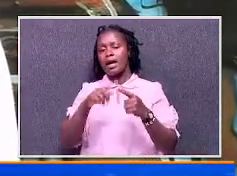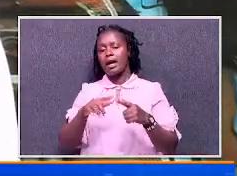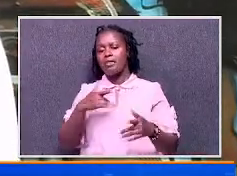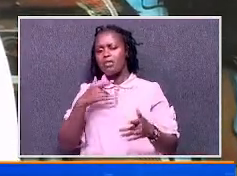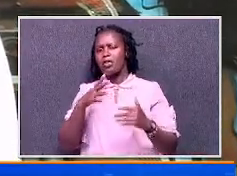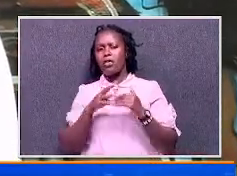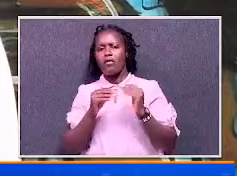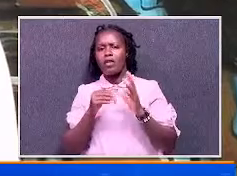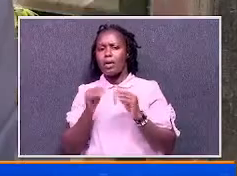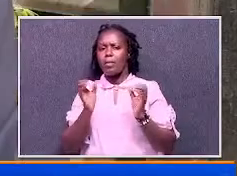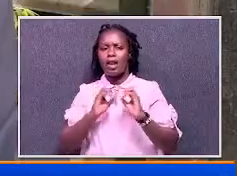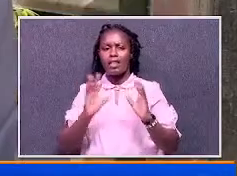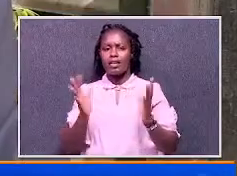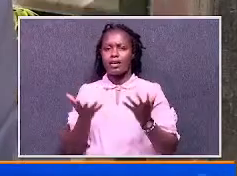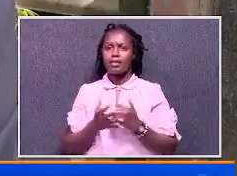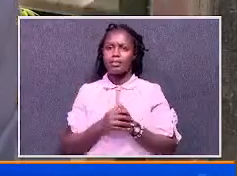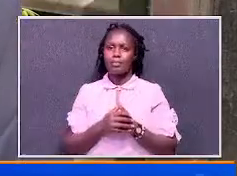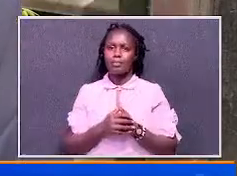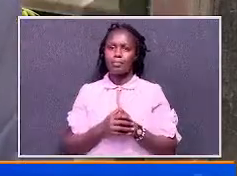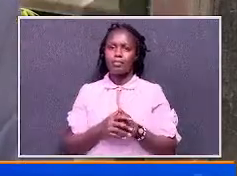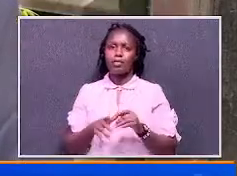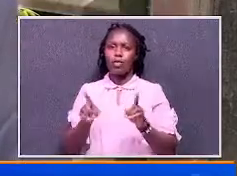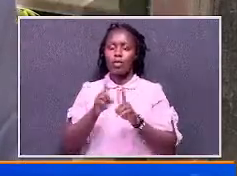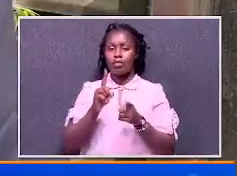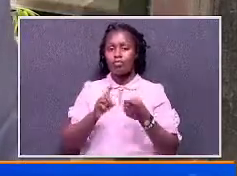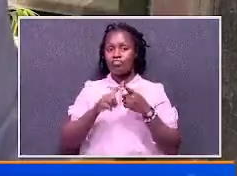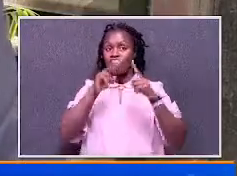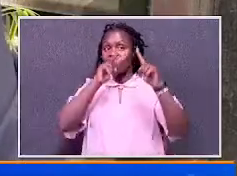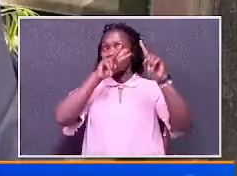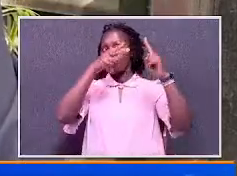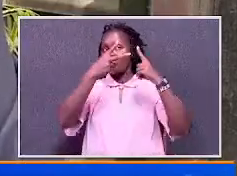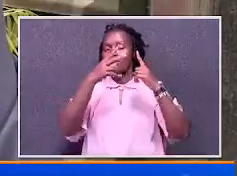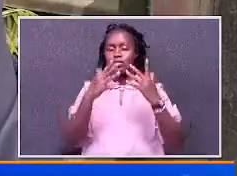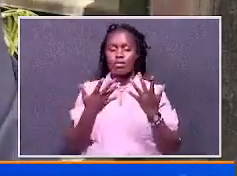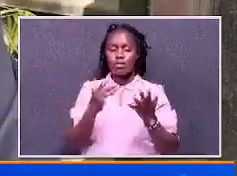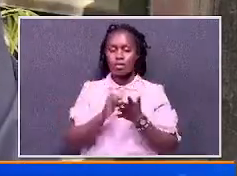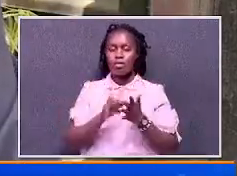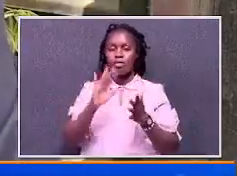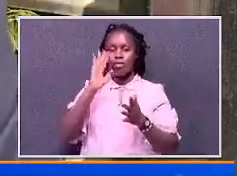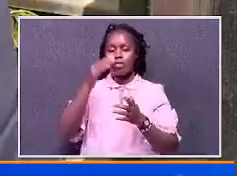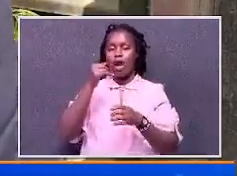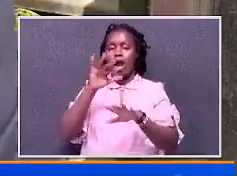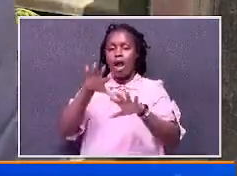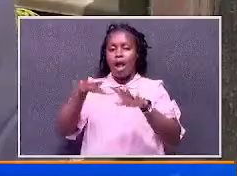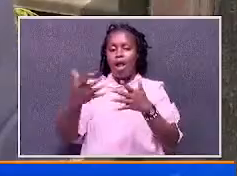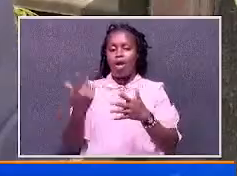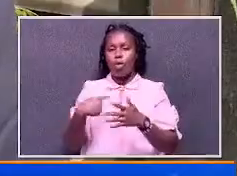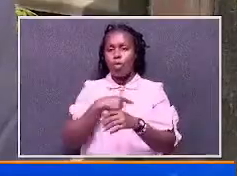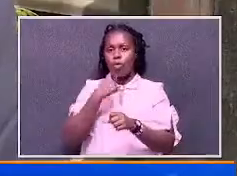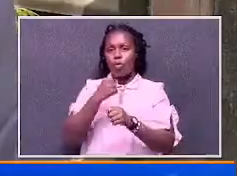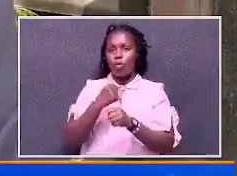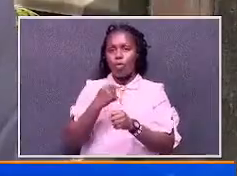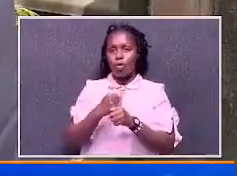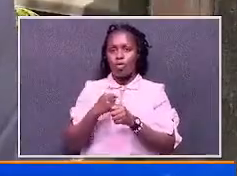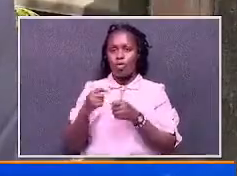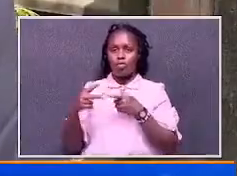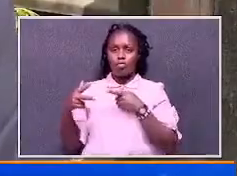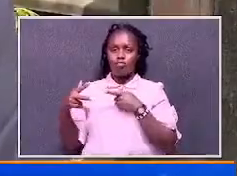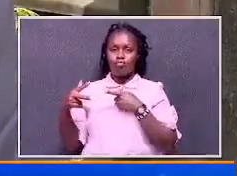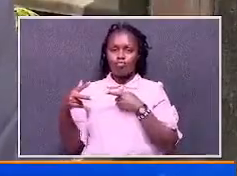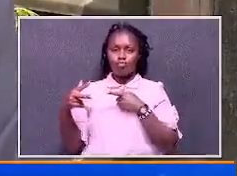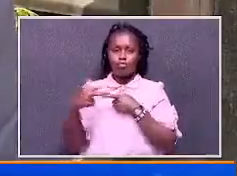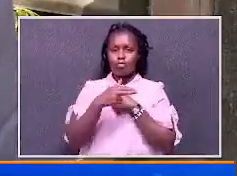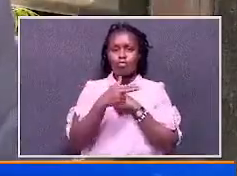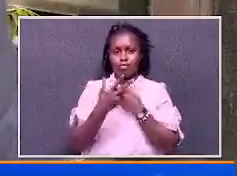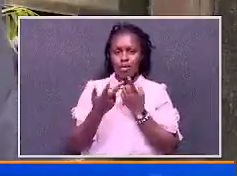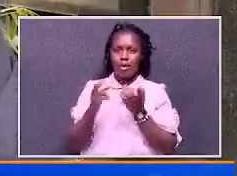the procedure is a week. The perception that has been created, it's like you're going to the way we do castration to animals. You